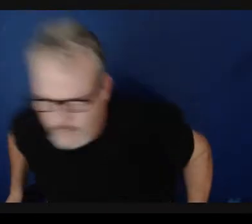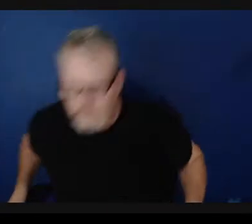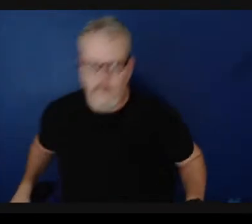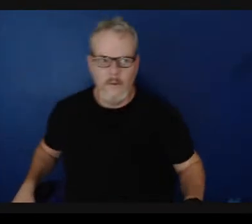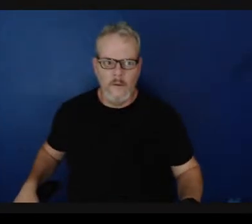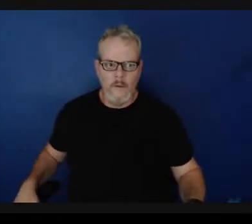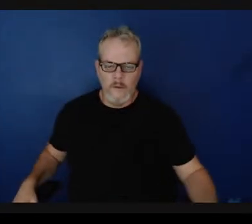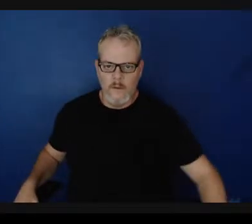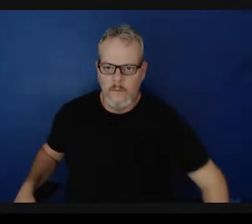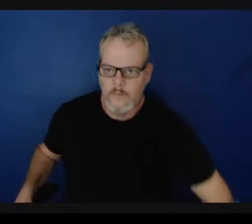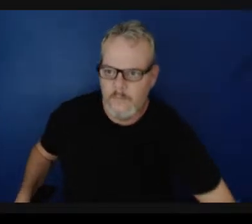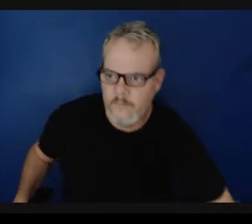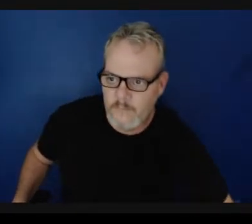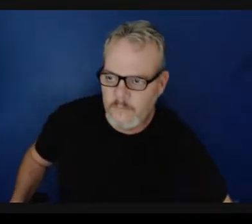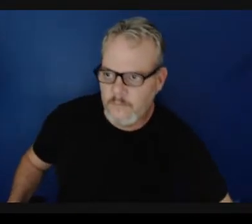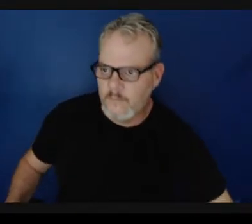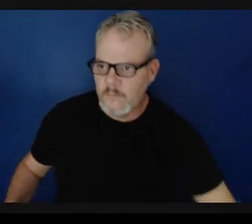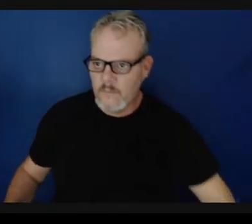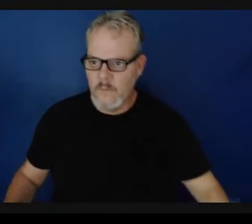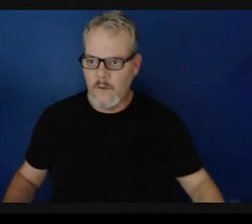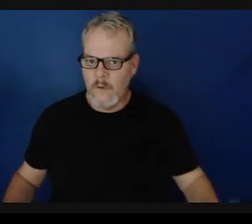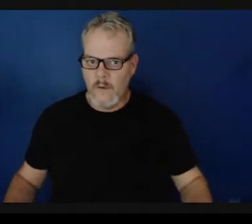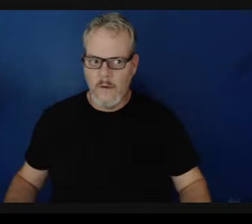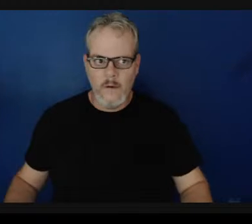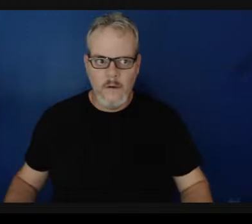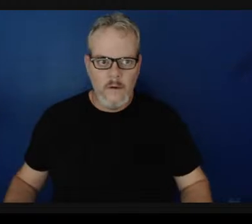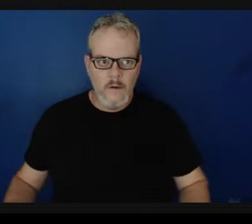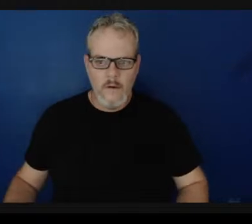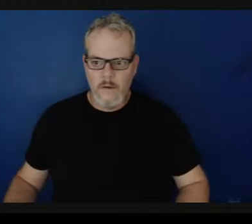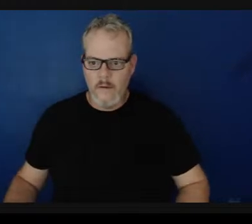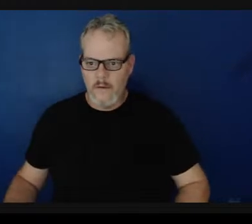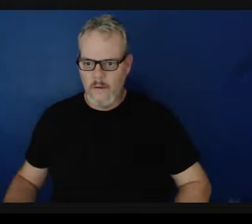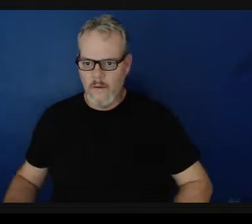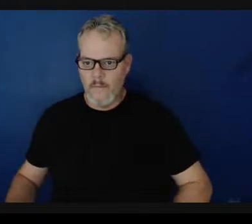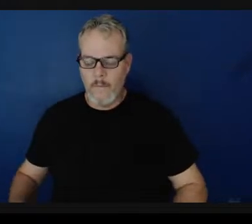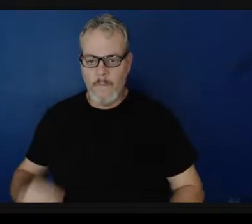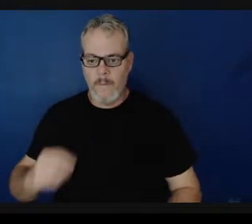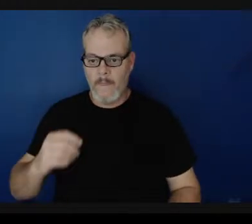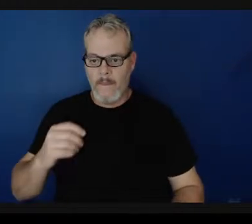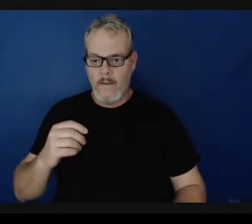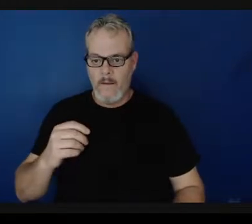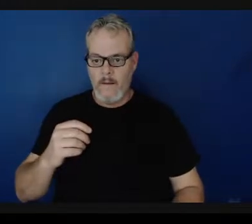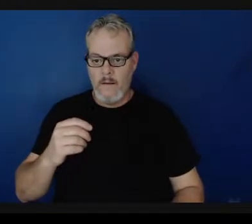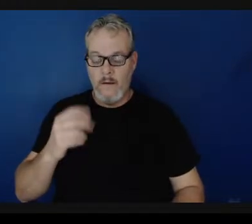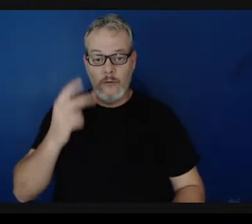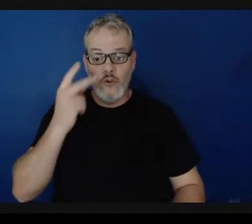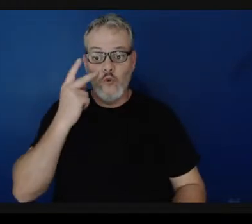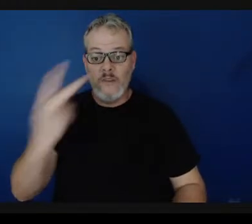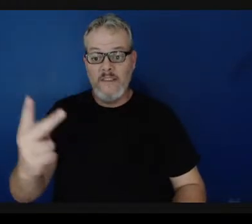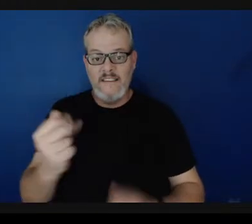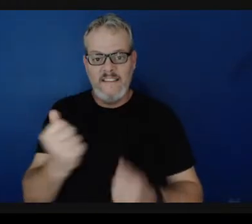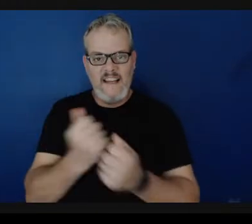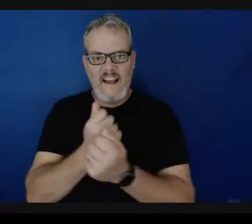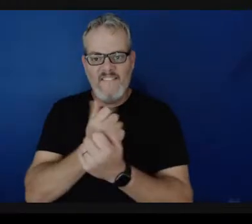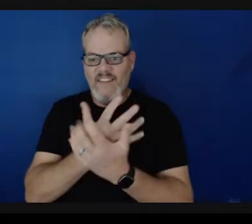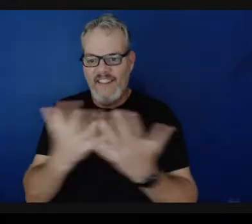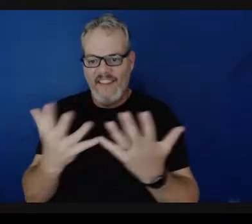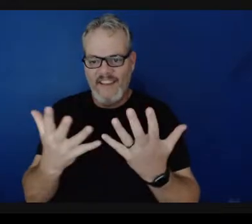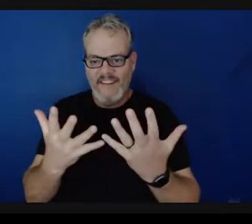showing here. And so you can see there, everything is in the last couple hours, and there's no reds, so nothing within the last hour.